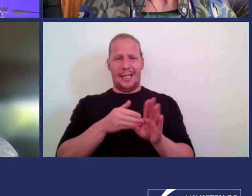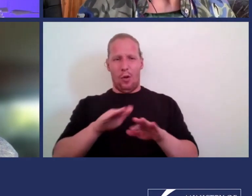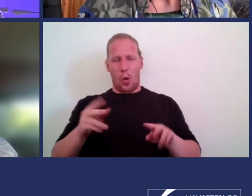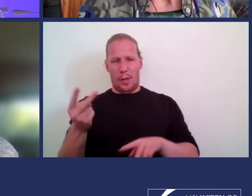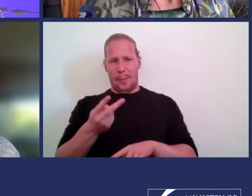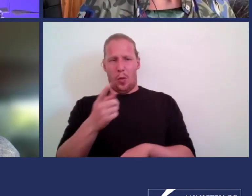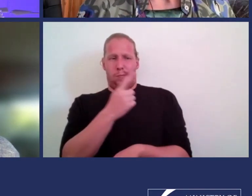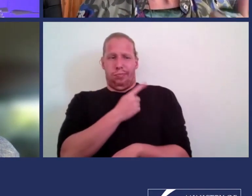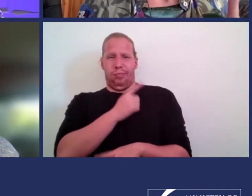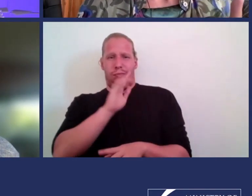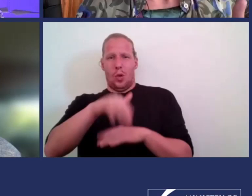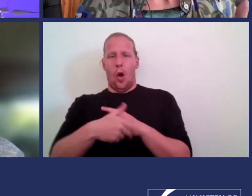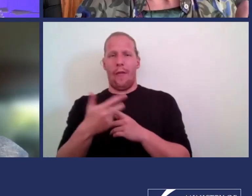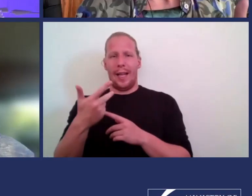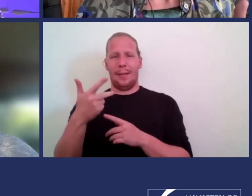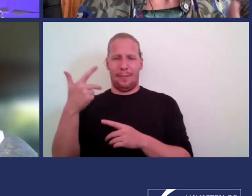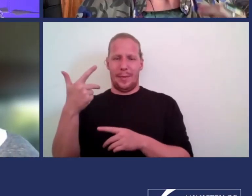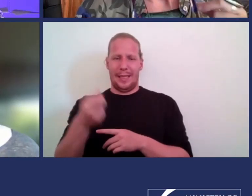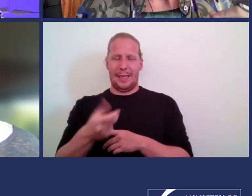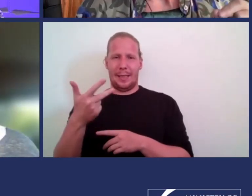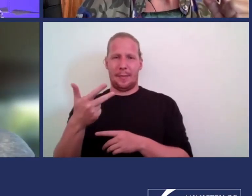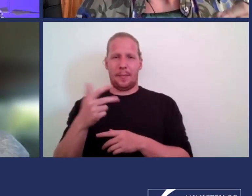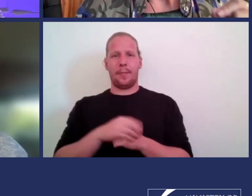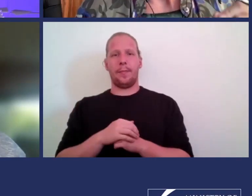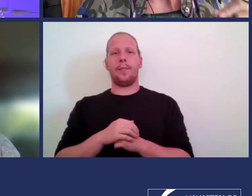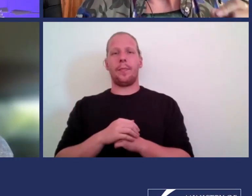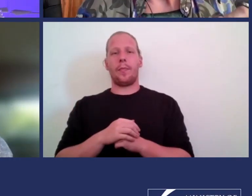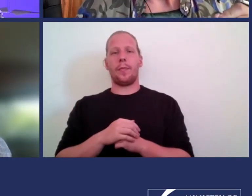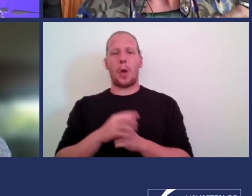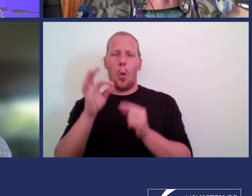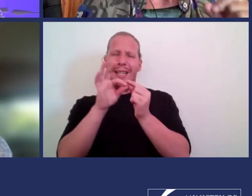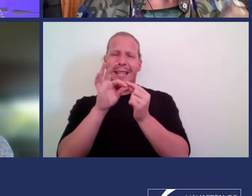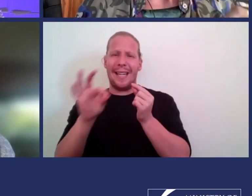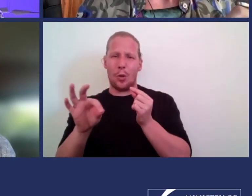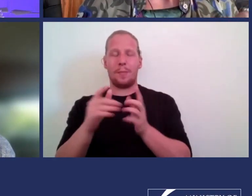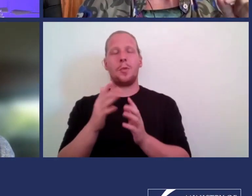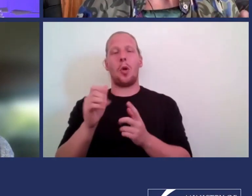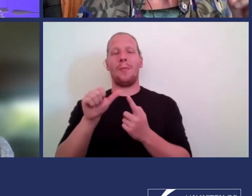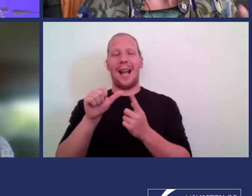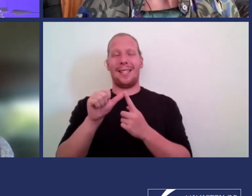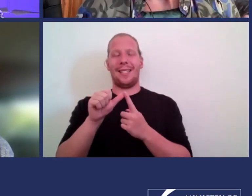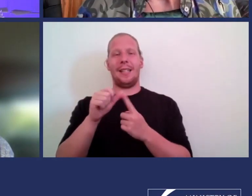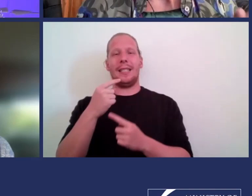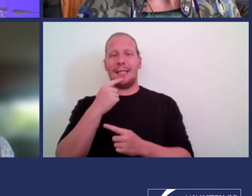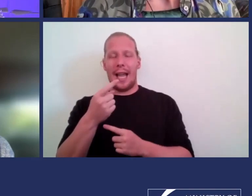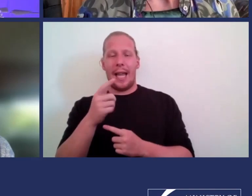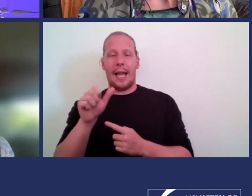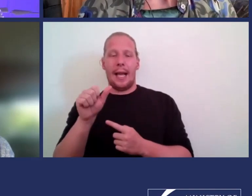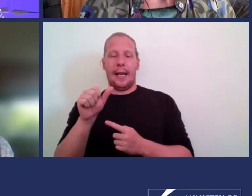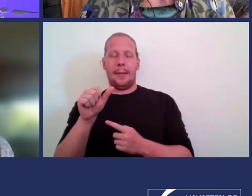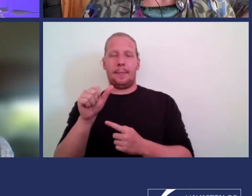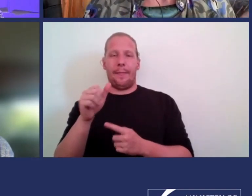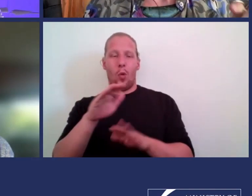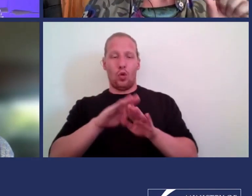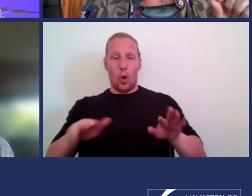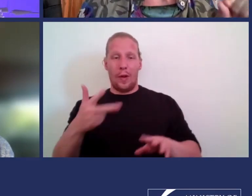Well, I could kick off a few things. Number one, Vicky, the needle is much, much smaller, than it's given for the adult